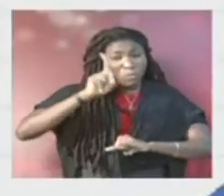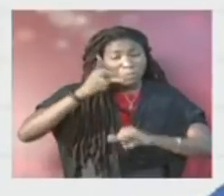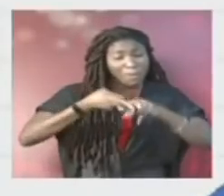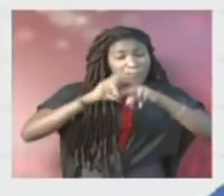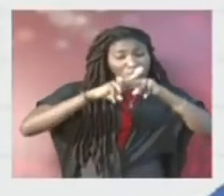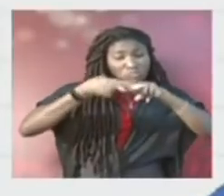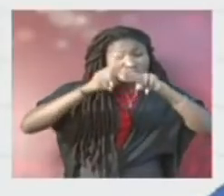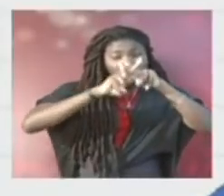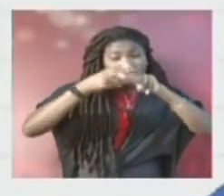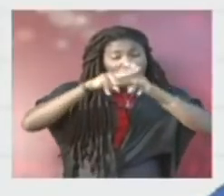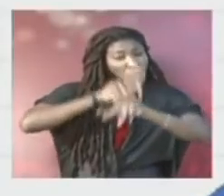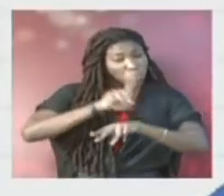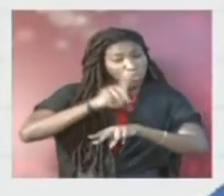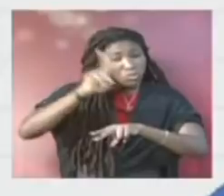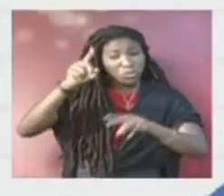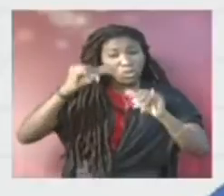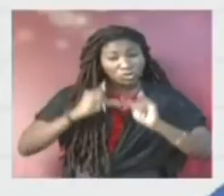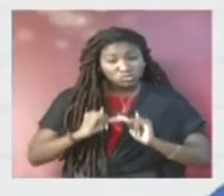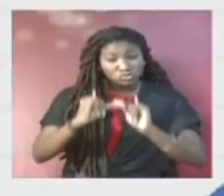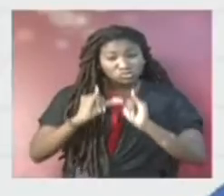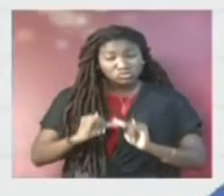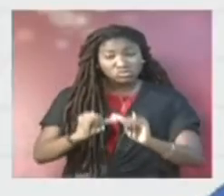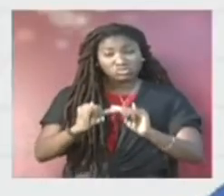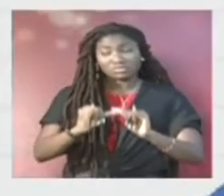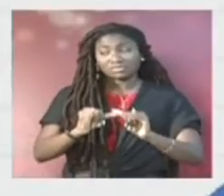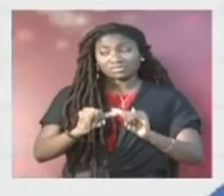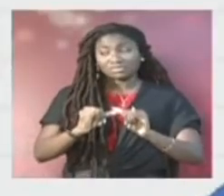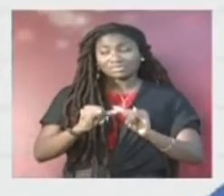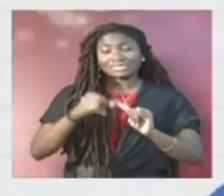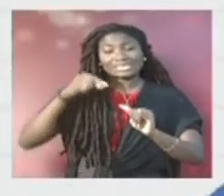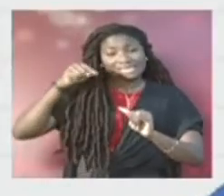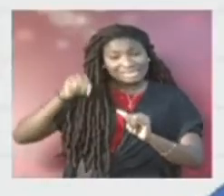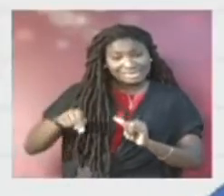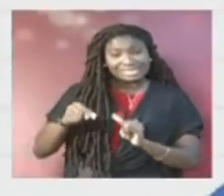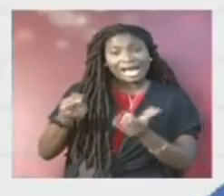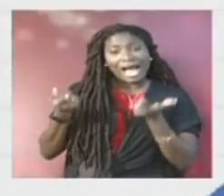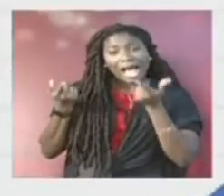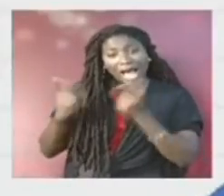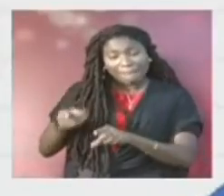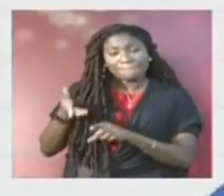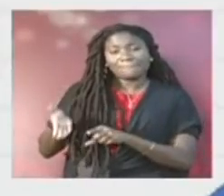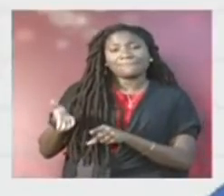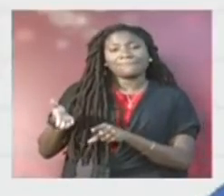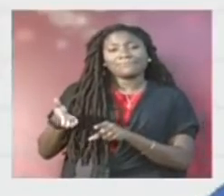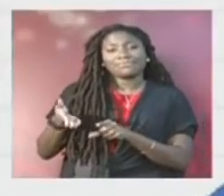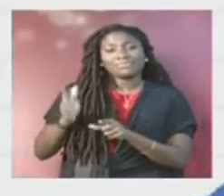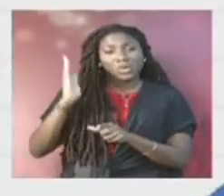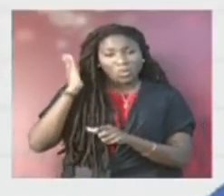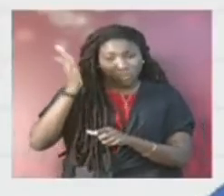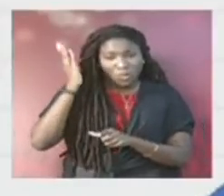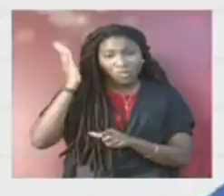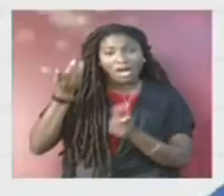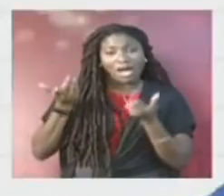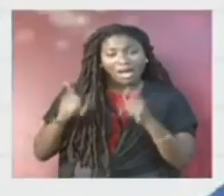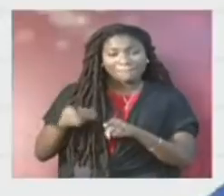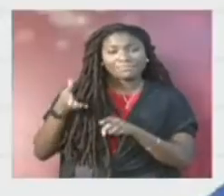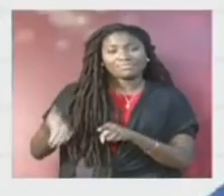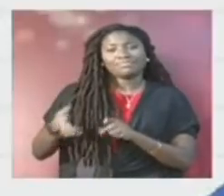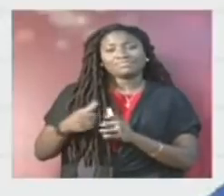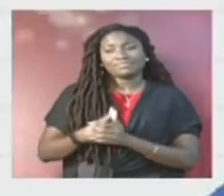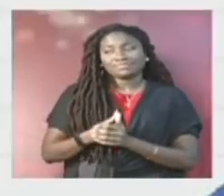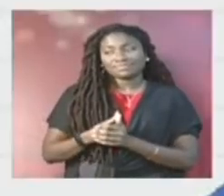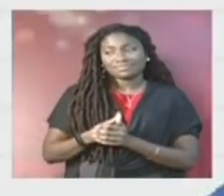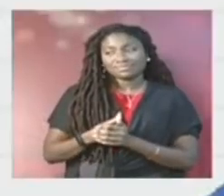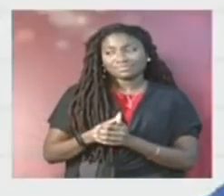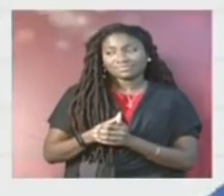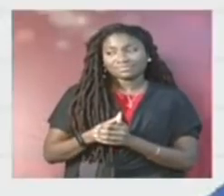to get to. And what's most interesting and of most concern with this graph is that when you look at the last few blue